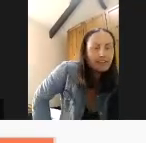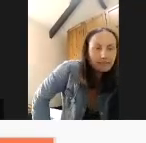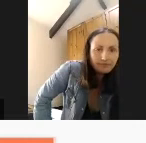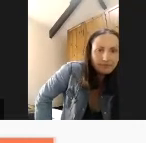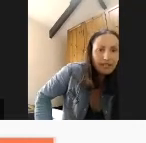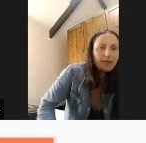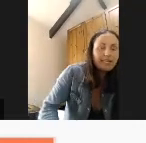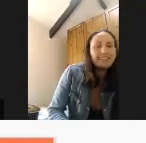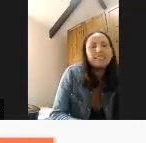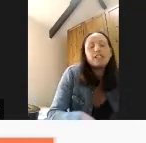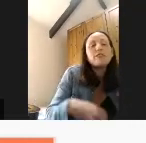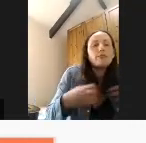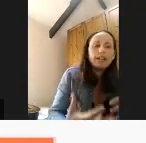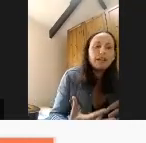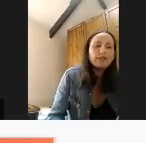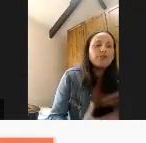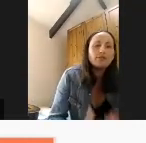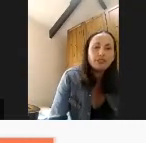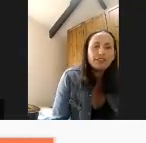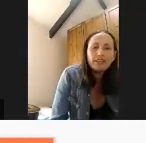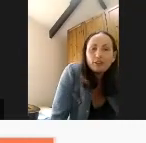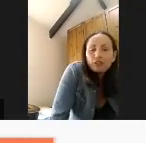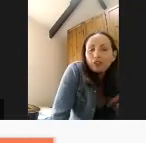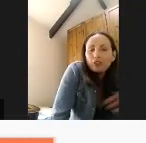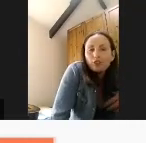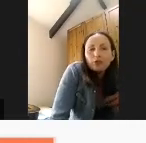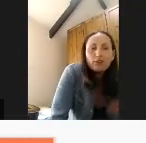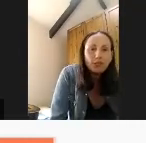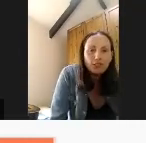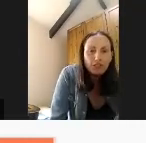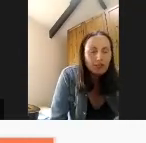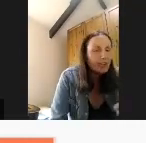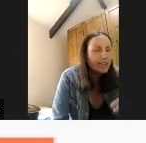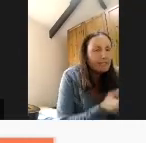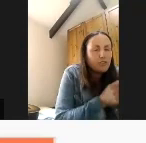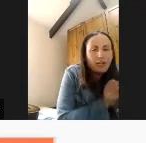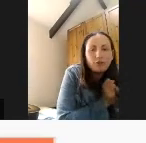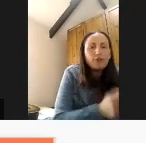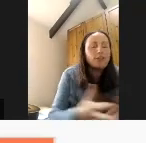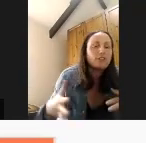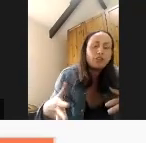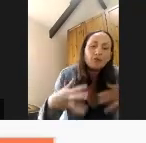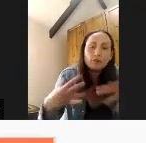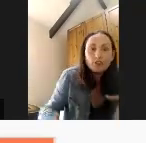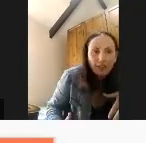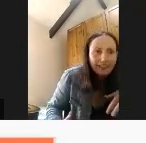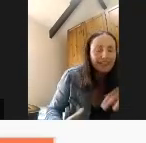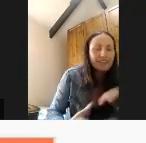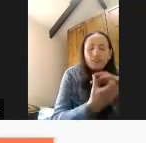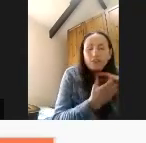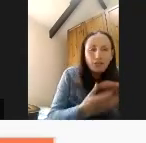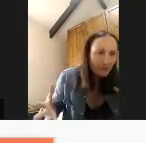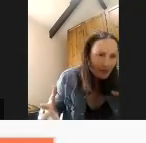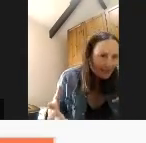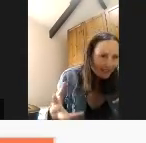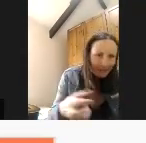slide. Basically, you know, if we want to have diverse agroecological food production, then we need to have diverse routes to market.